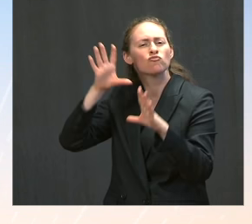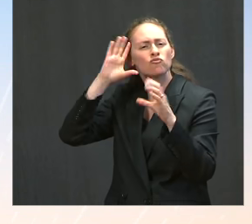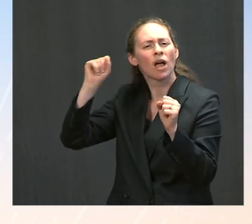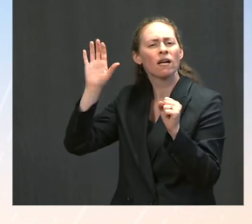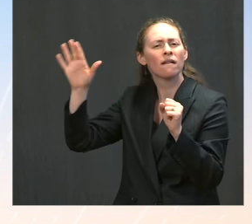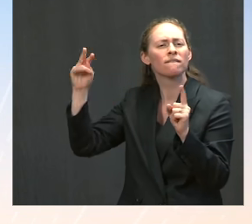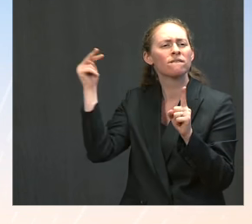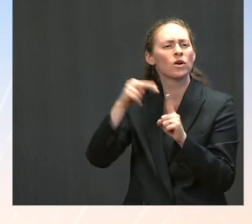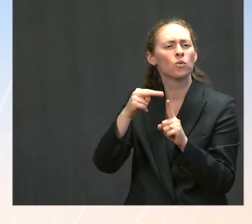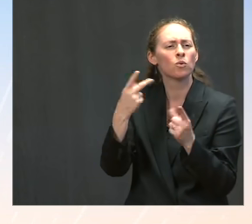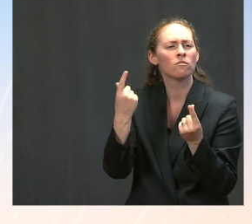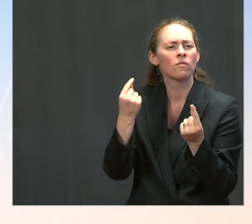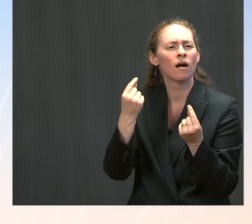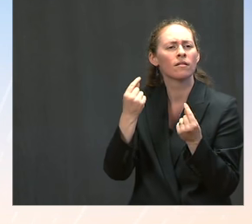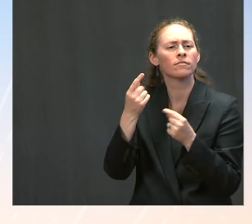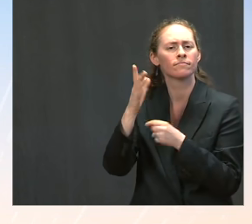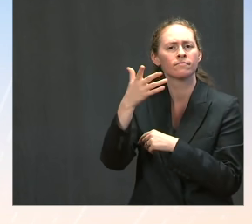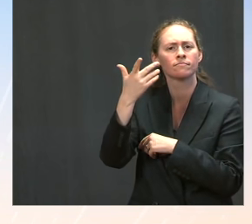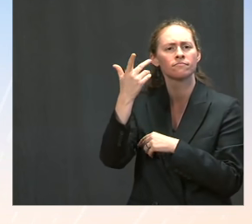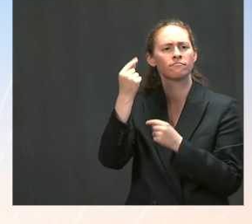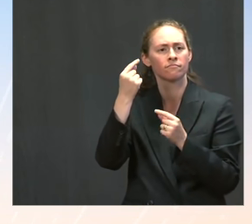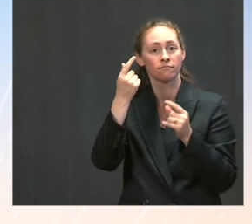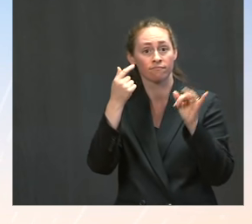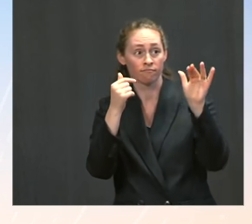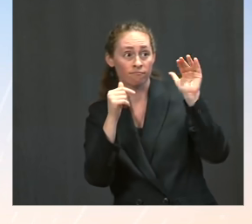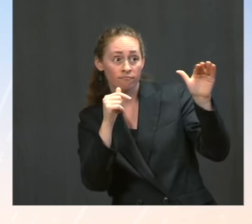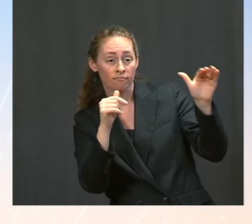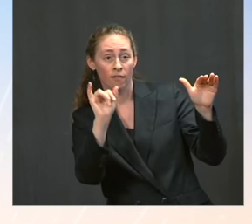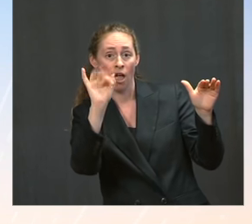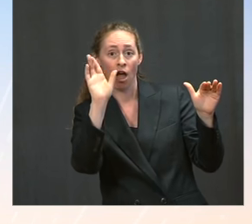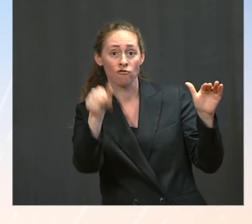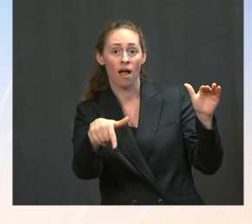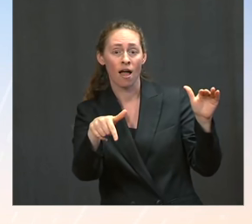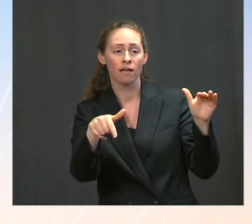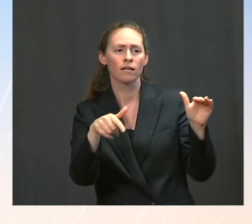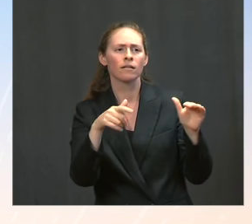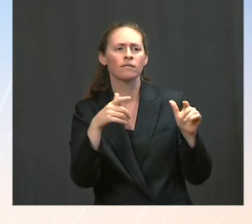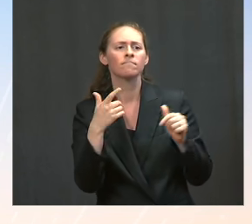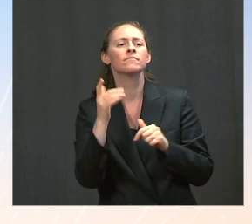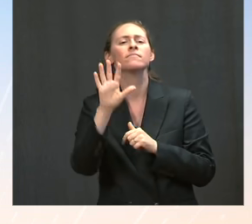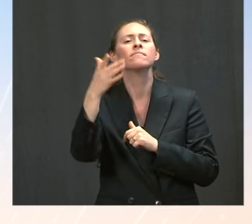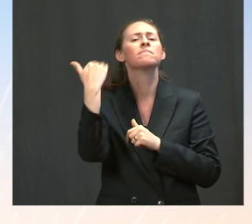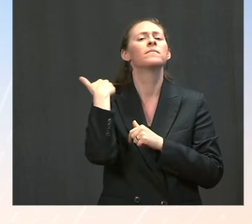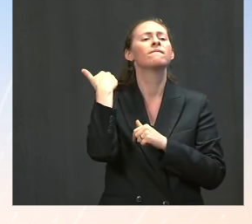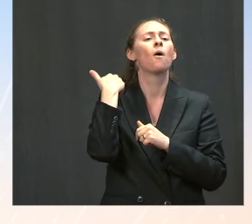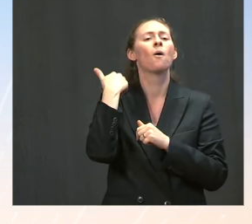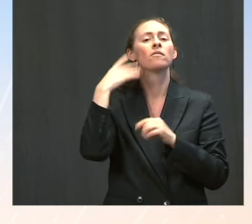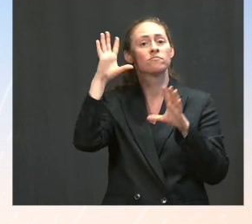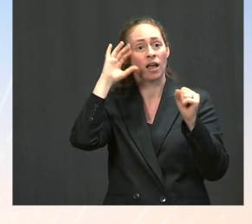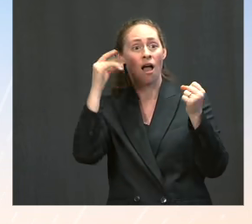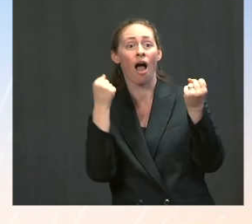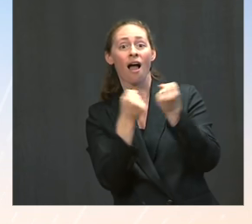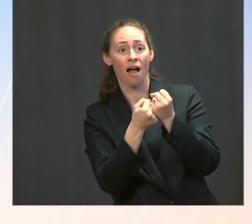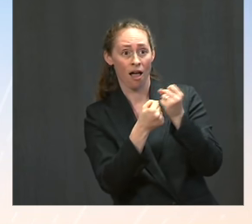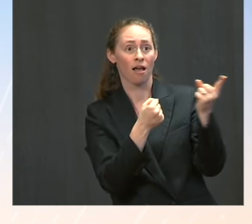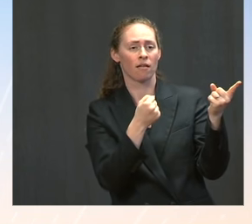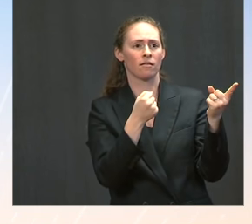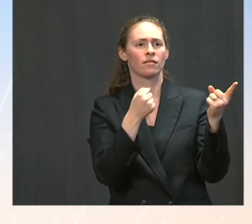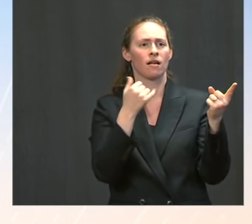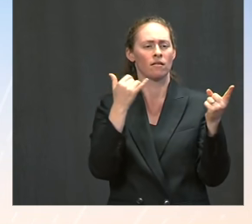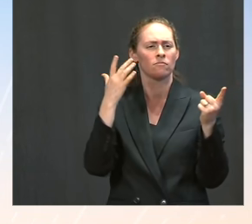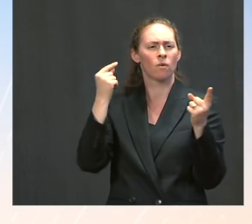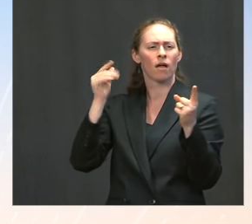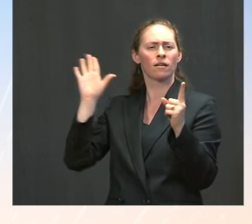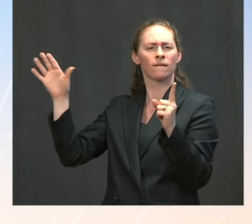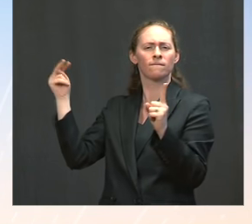or soft partition Iraq that he has supported in the past? Can you give us a clarification on what's his latest position on that? I don't